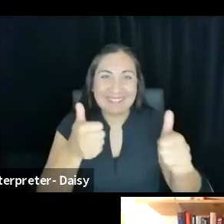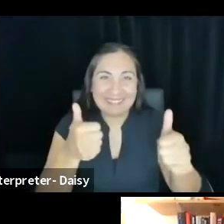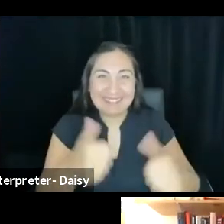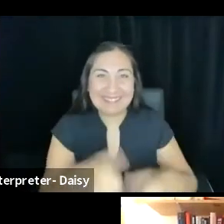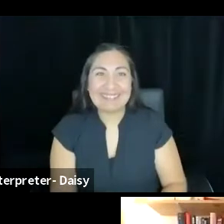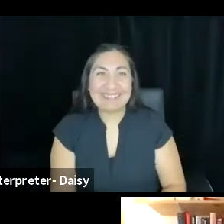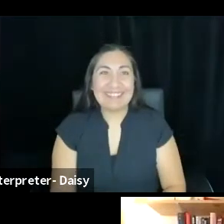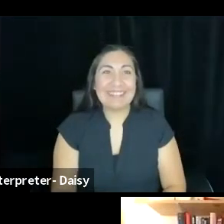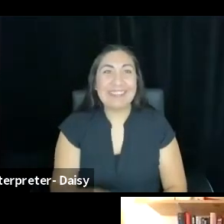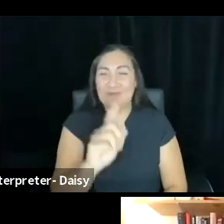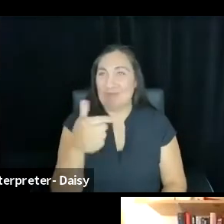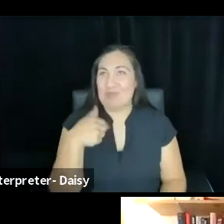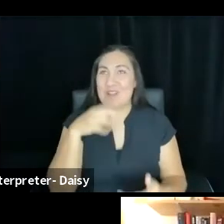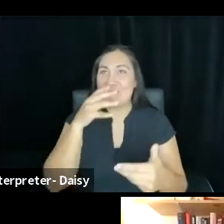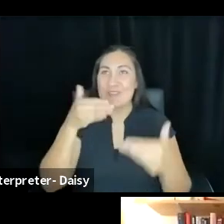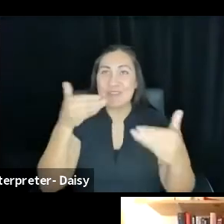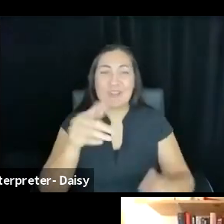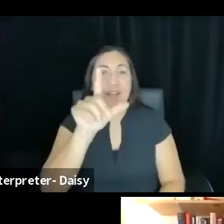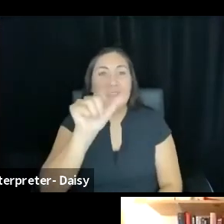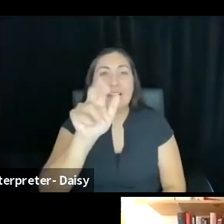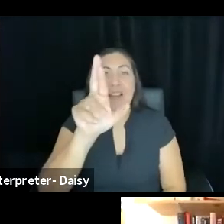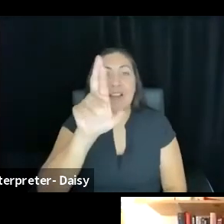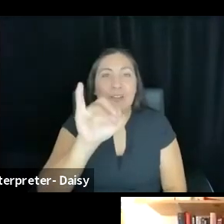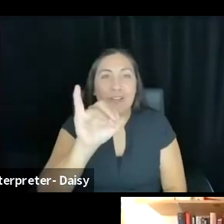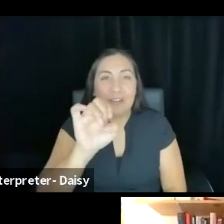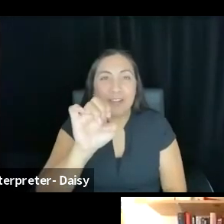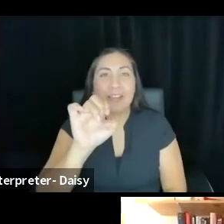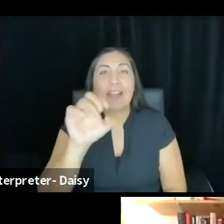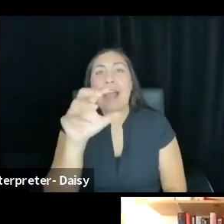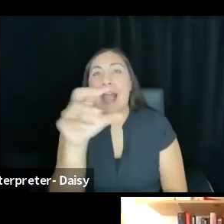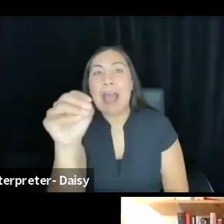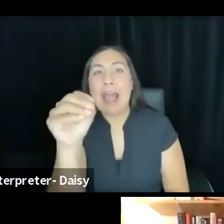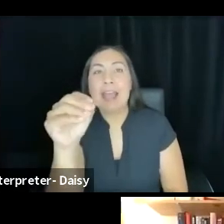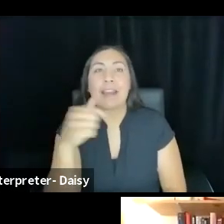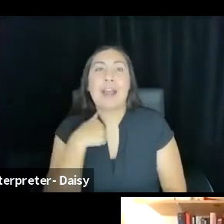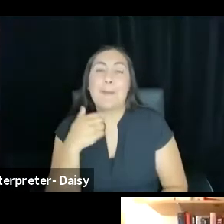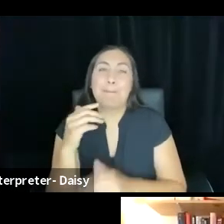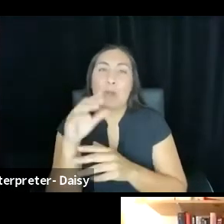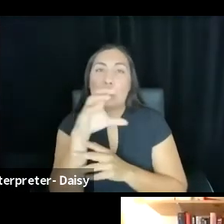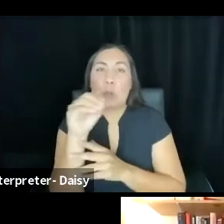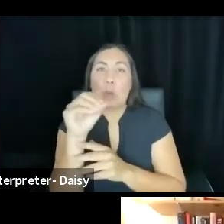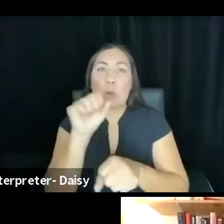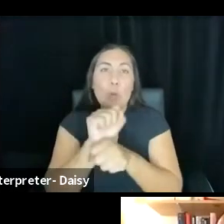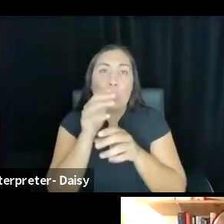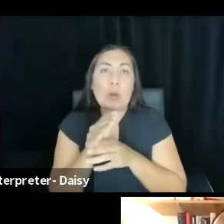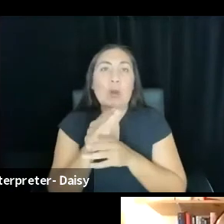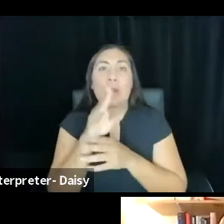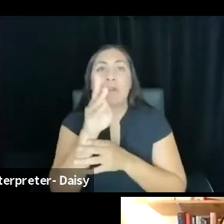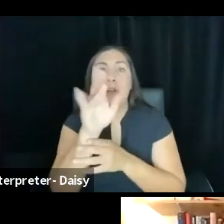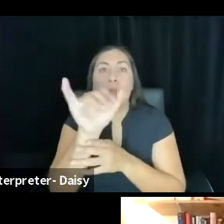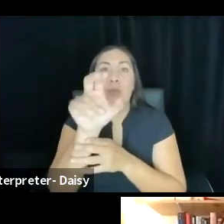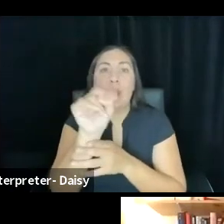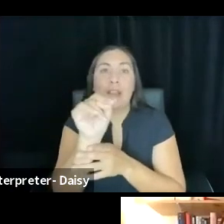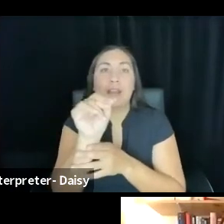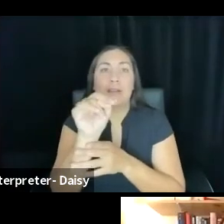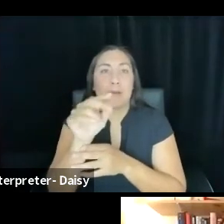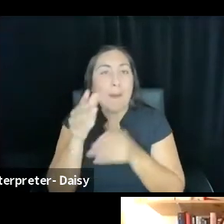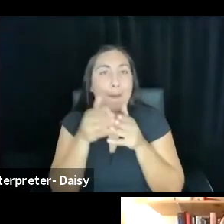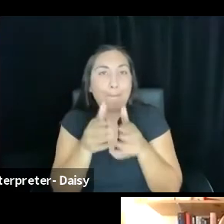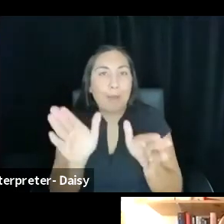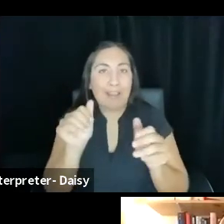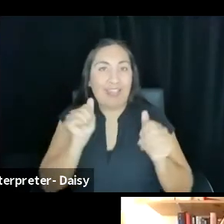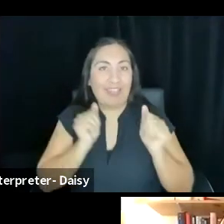Sure, I'll jump in. Hi, I'm Laurie Woolery and colleague of Brian's at the Public Theater. And I really relate